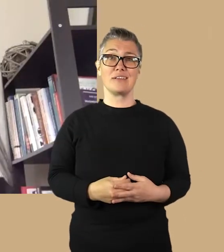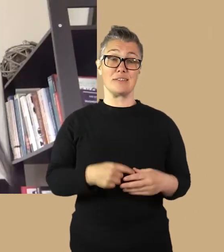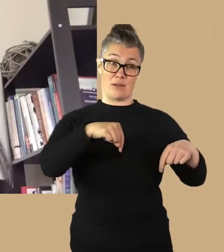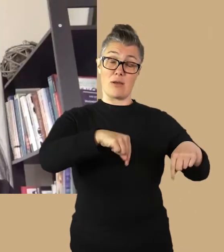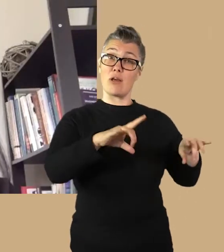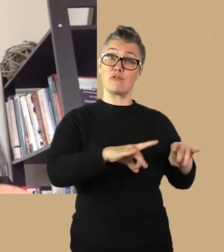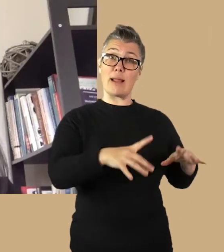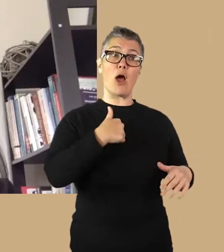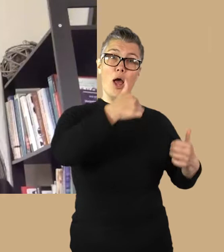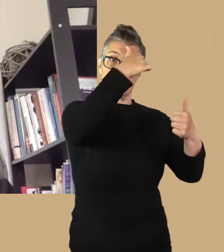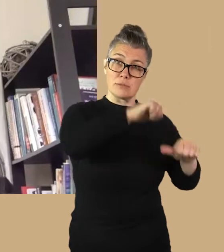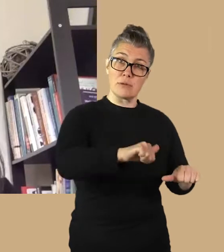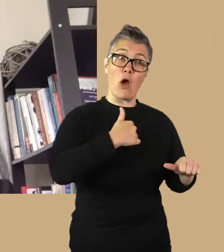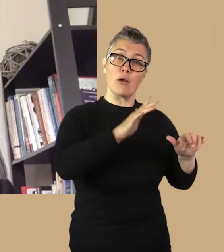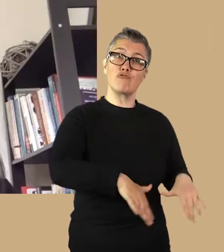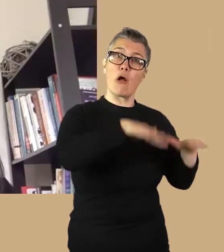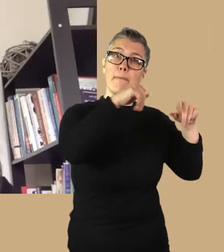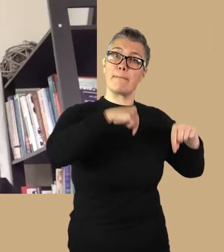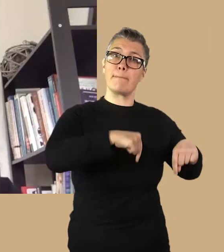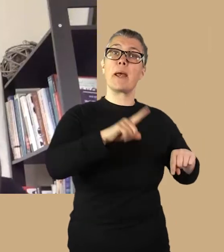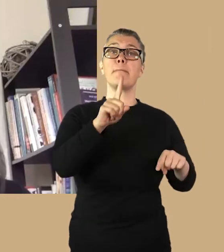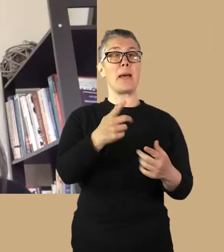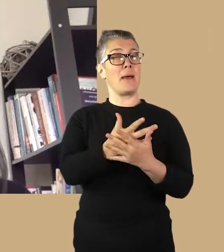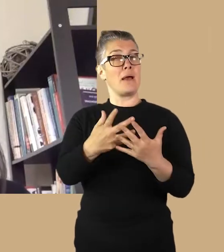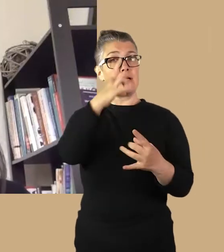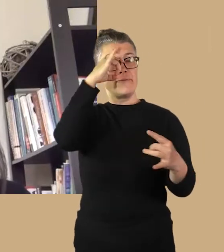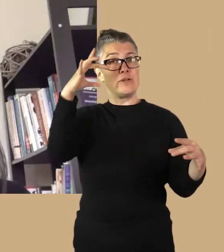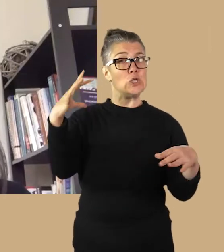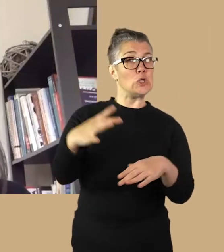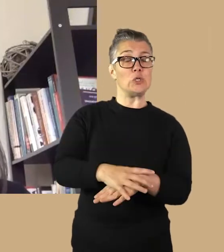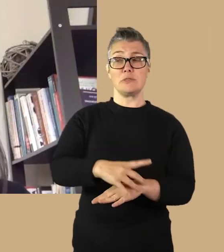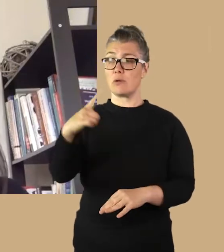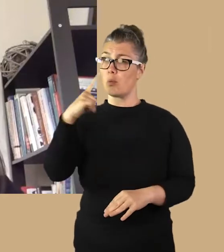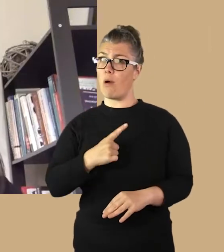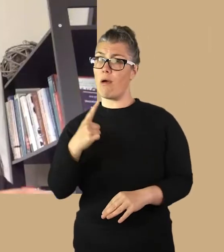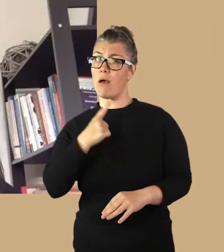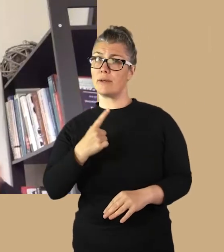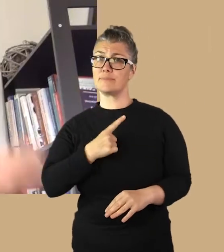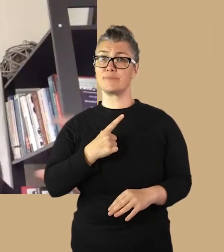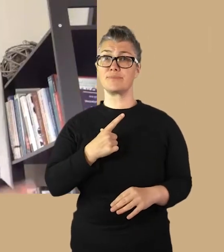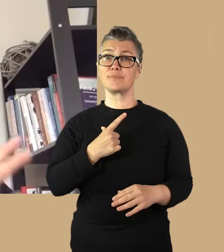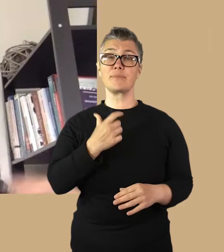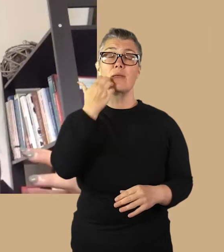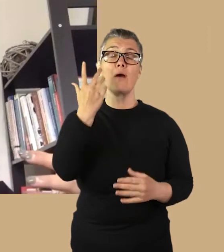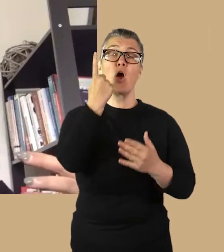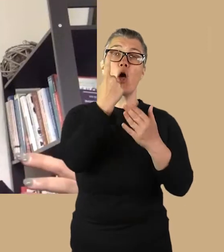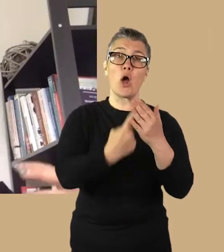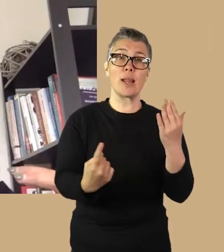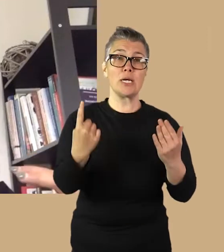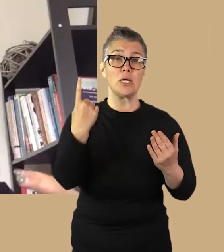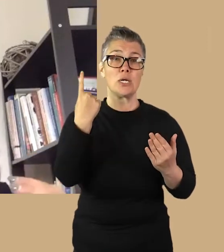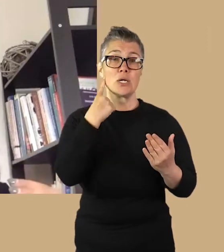this is the place I know. I grew up, but it was a big confusion, because I've always just